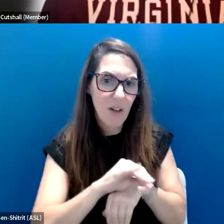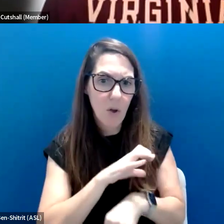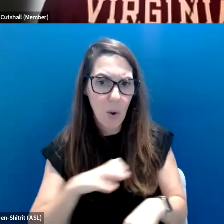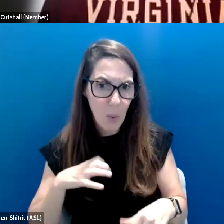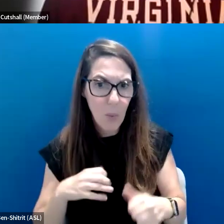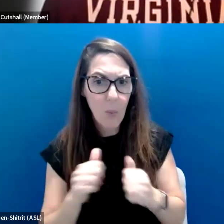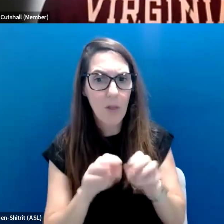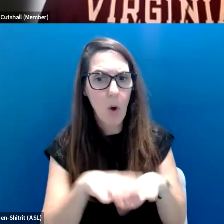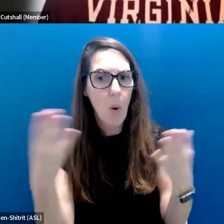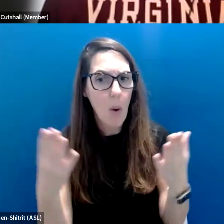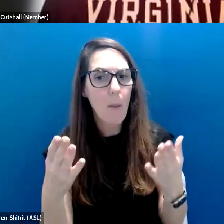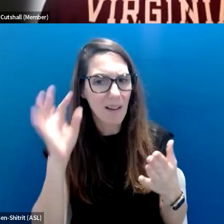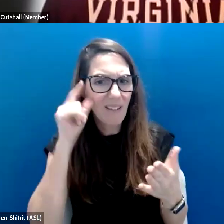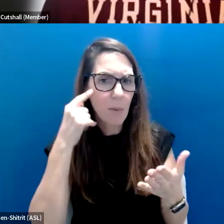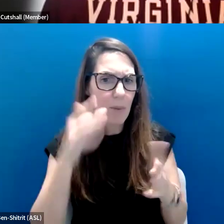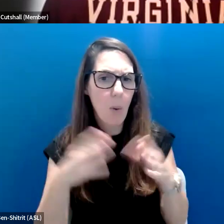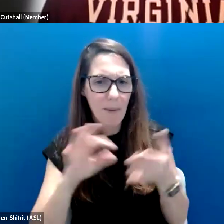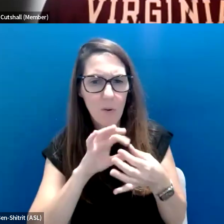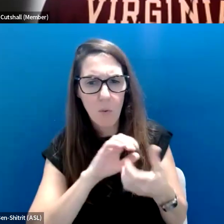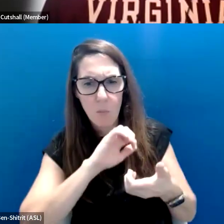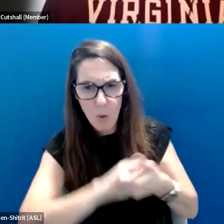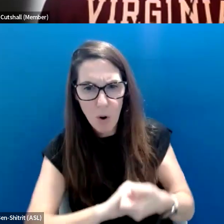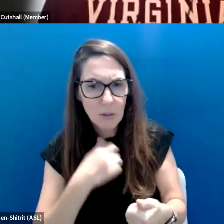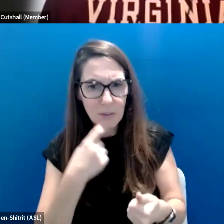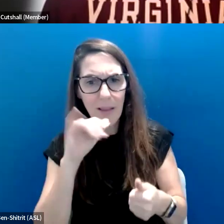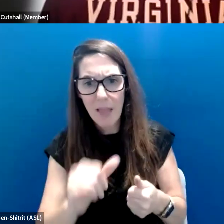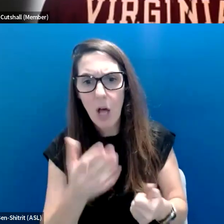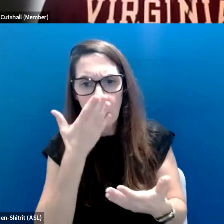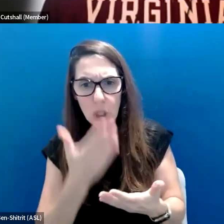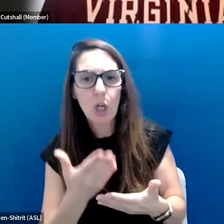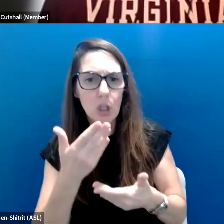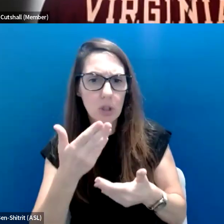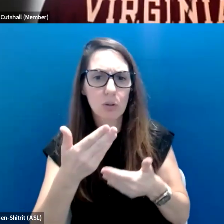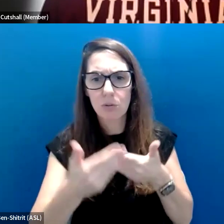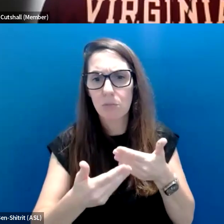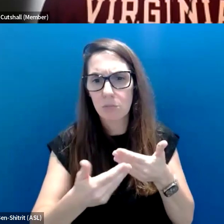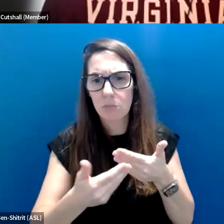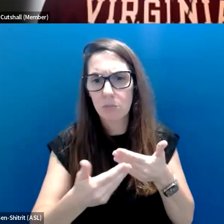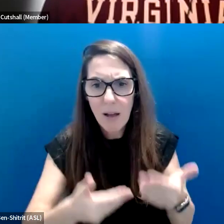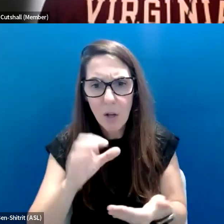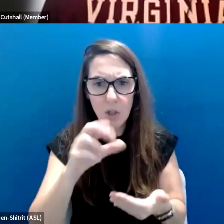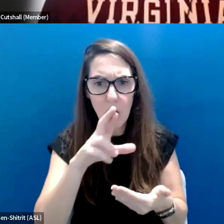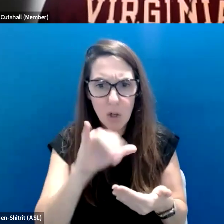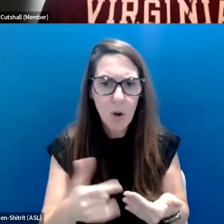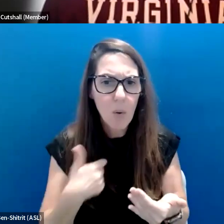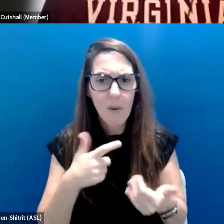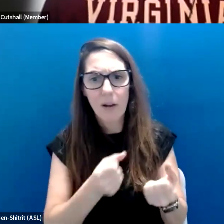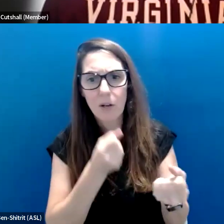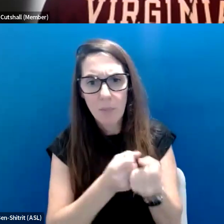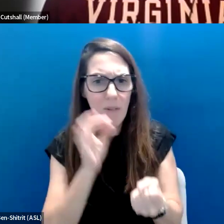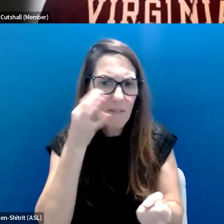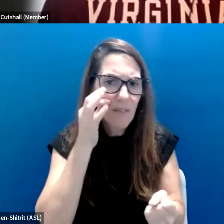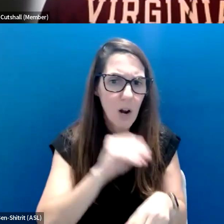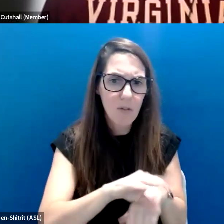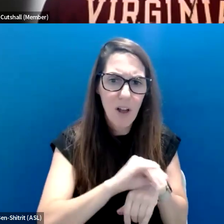we know we're going to be contrary to process. These are all the very good reasons why. We have the support of the Federal Advisory Committee, which